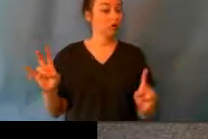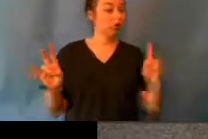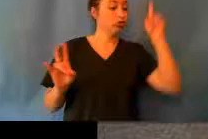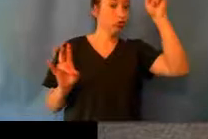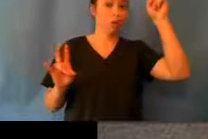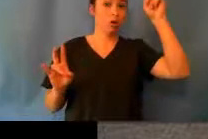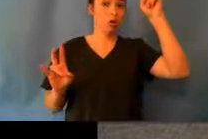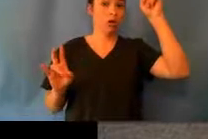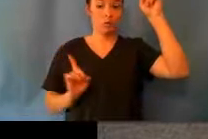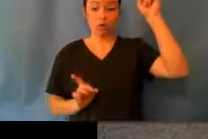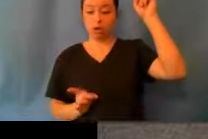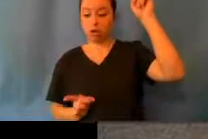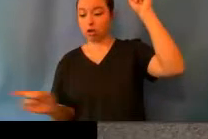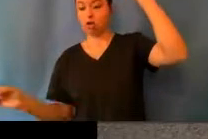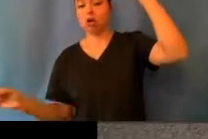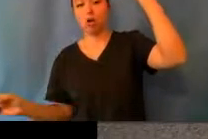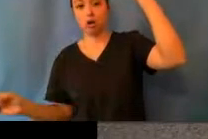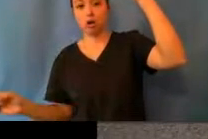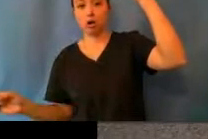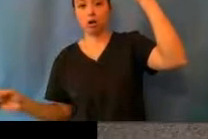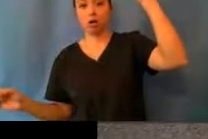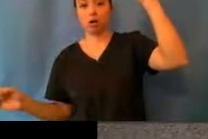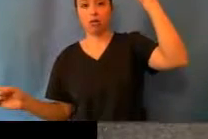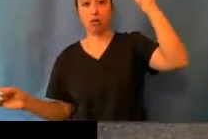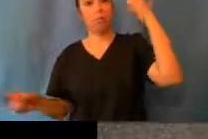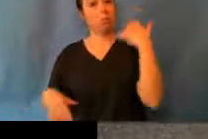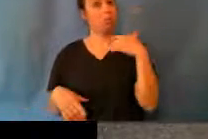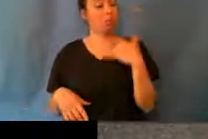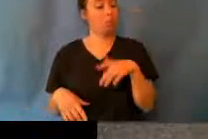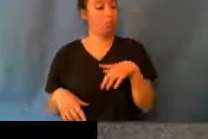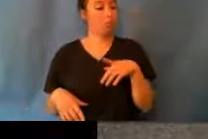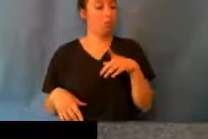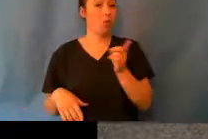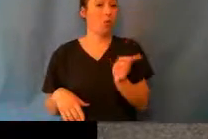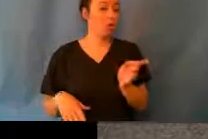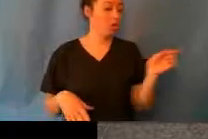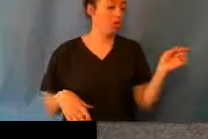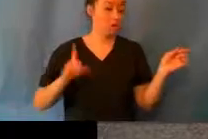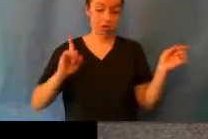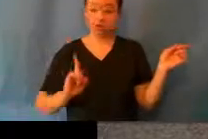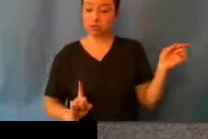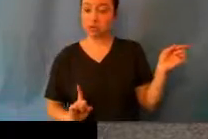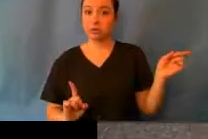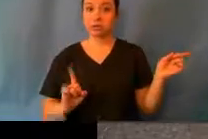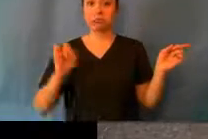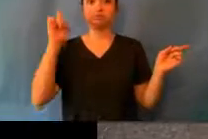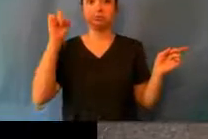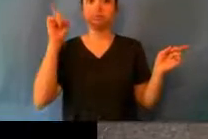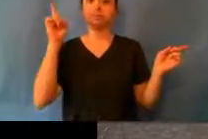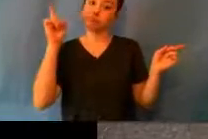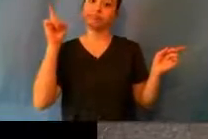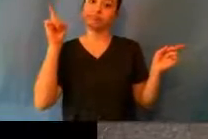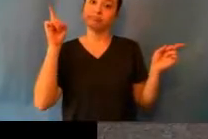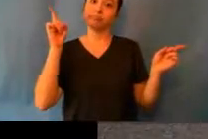the bottom. And this way we measured going up, like the height. So one was how long, the length, and the height.